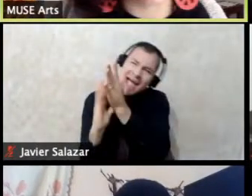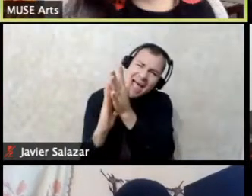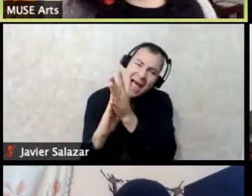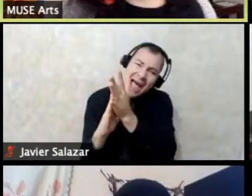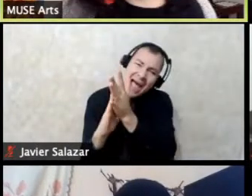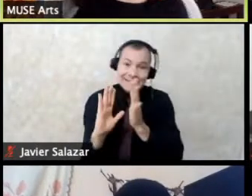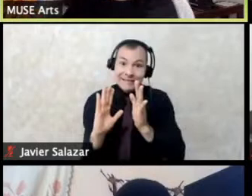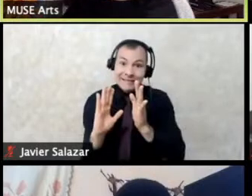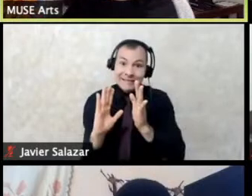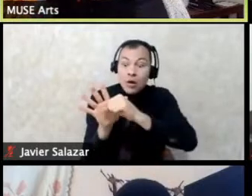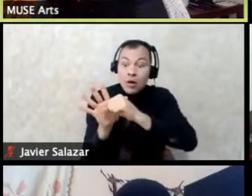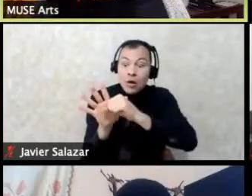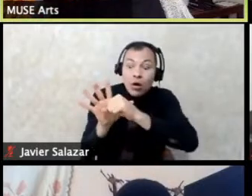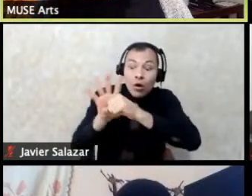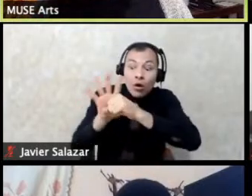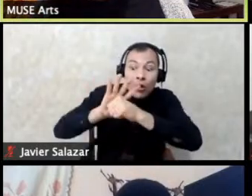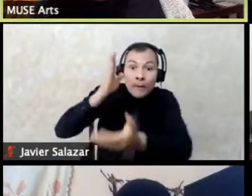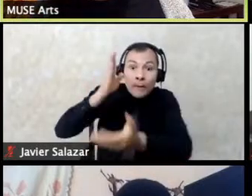audiencia.